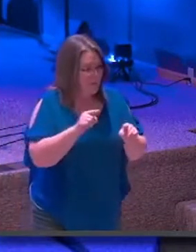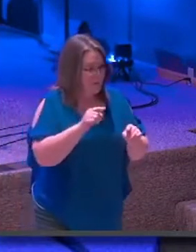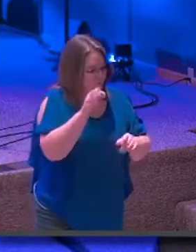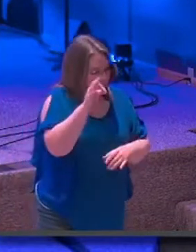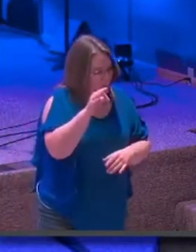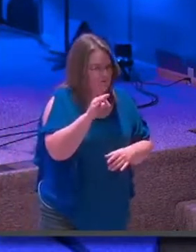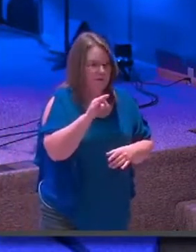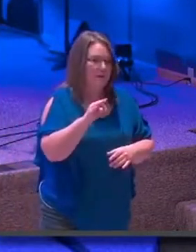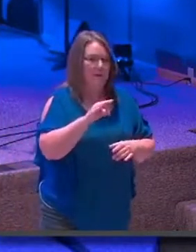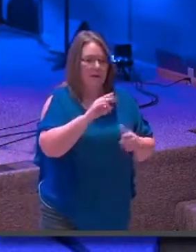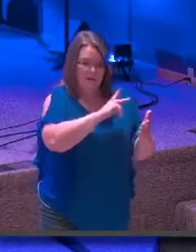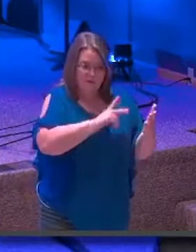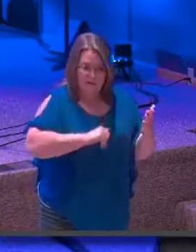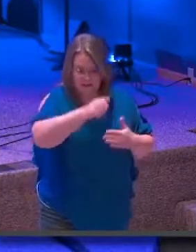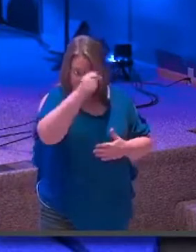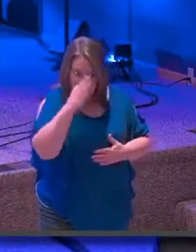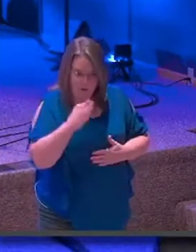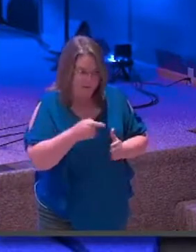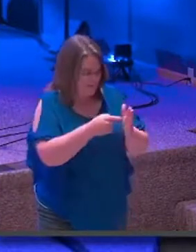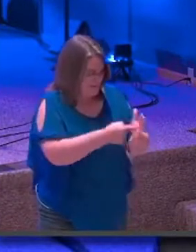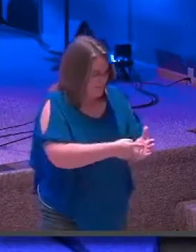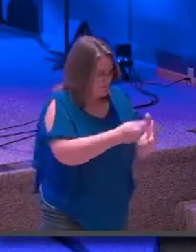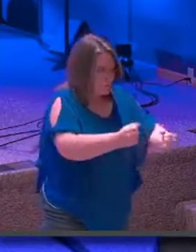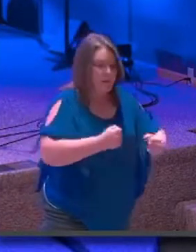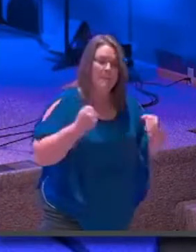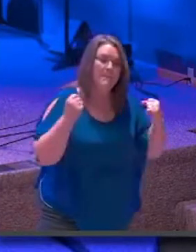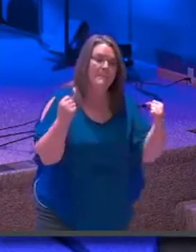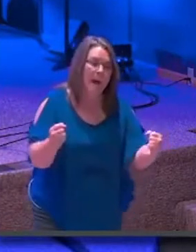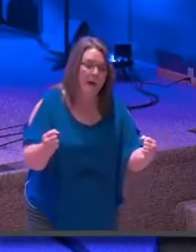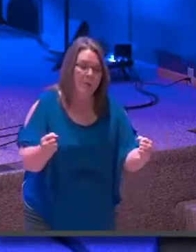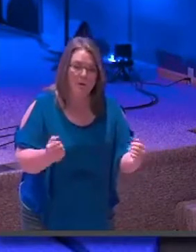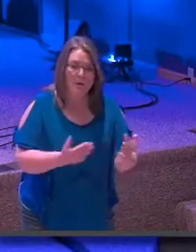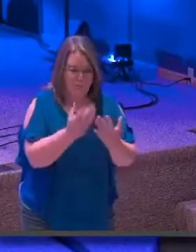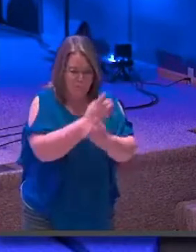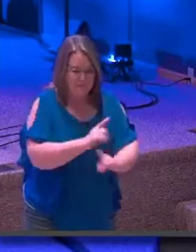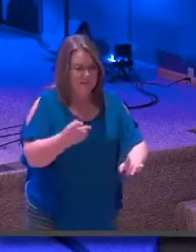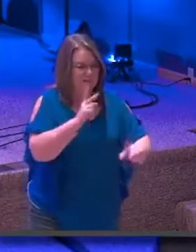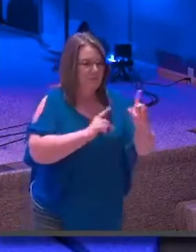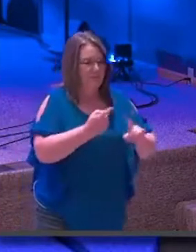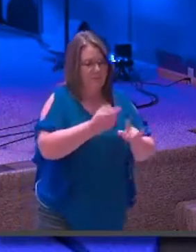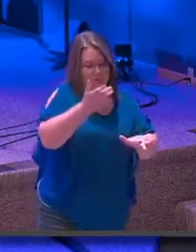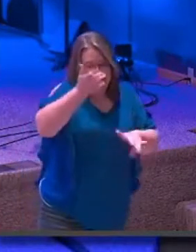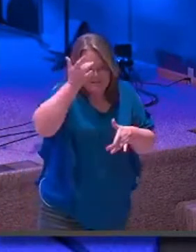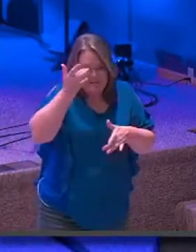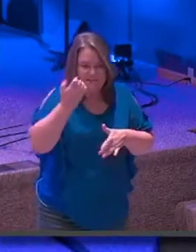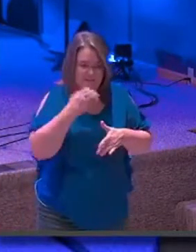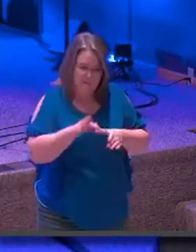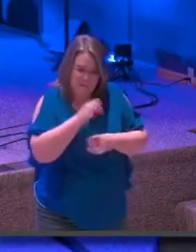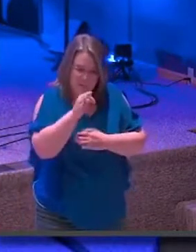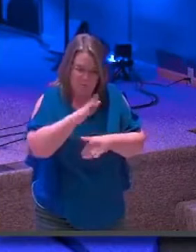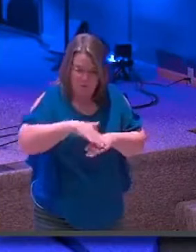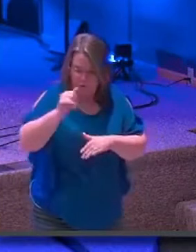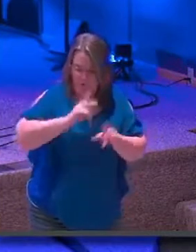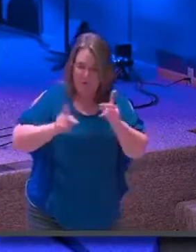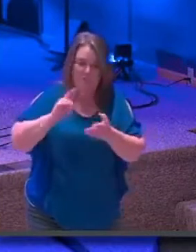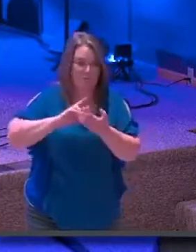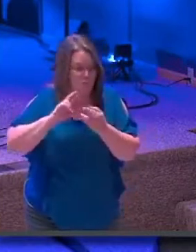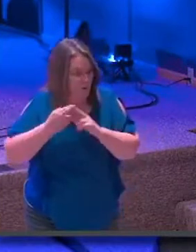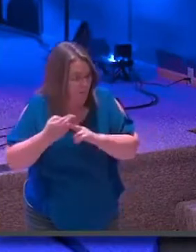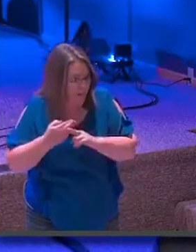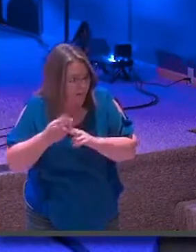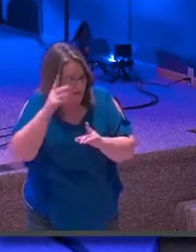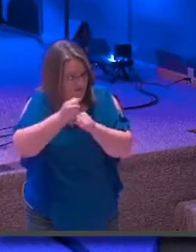God, demonstrating its power by delivering people from sickness and demons and calling people to repentance and faith in